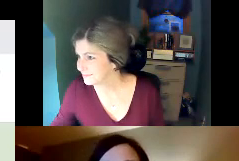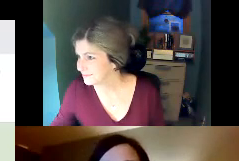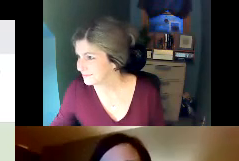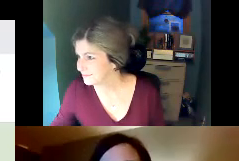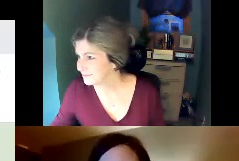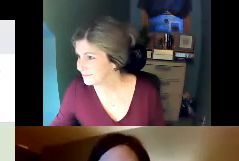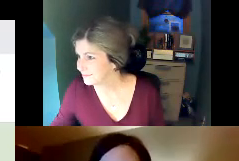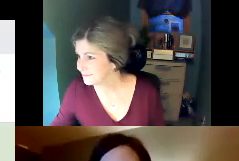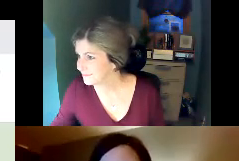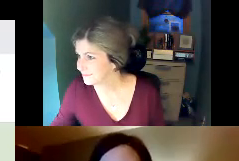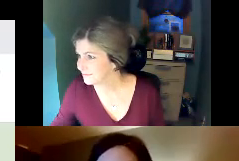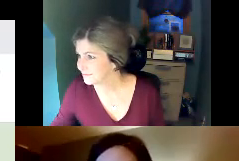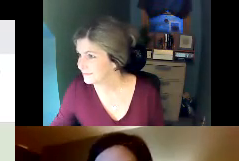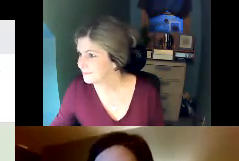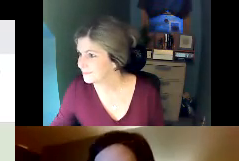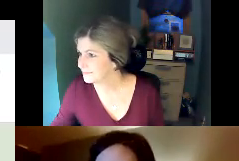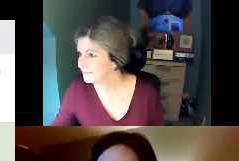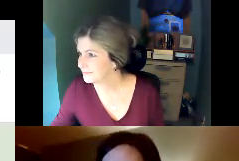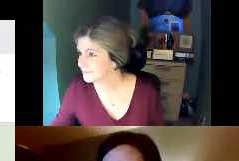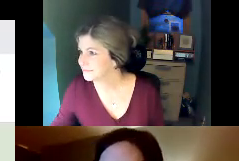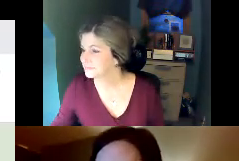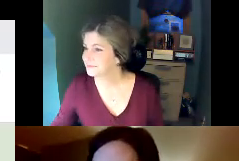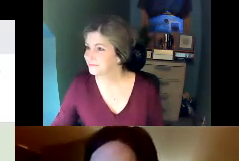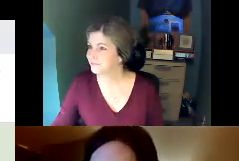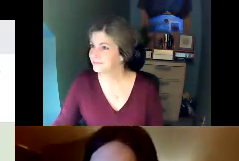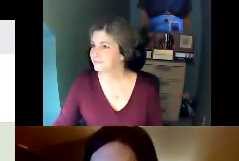want them to be a part of that process as well and be there.